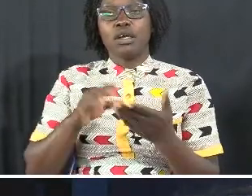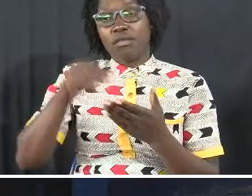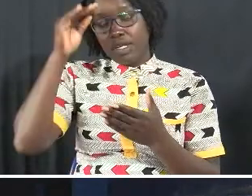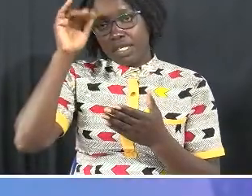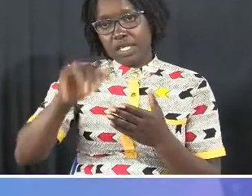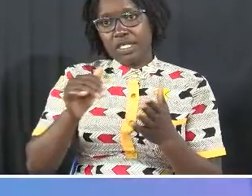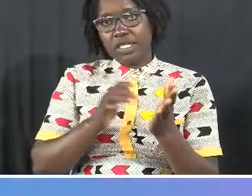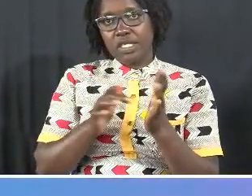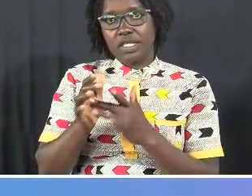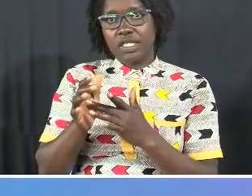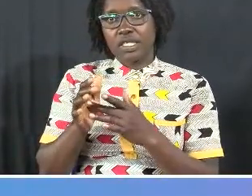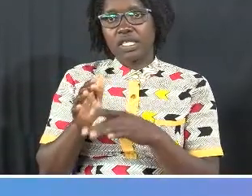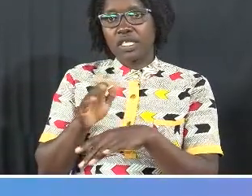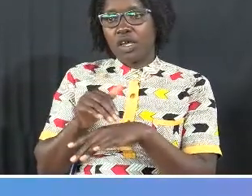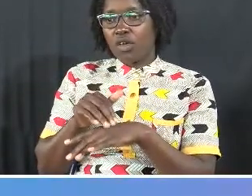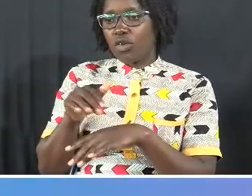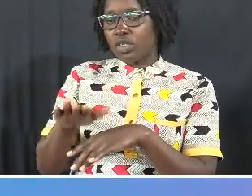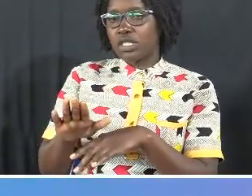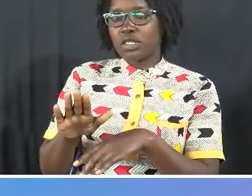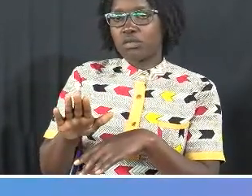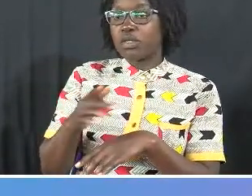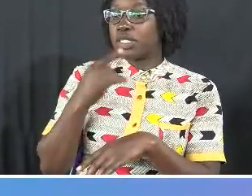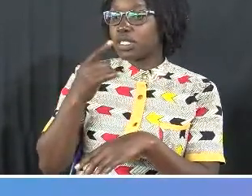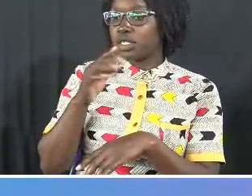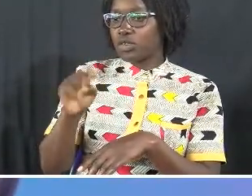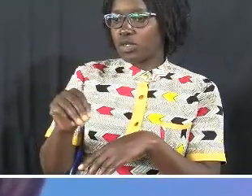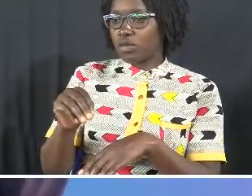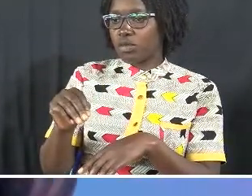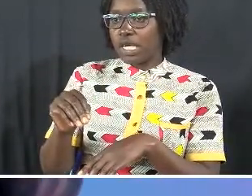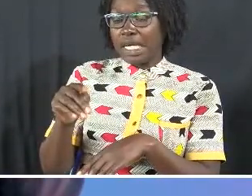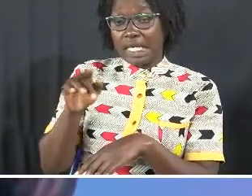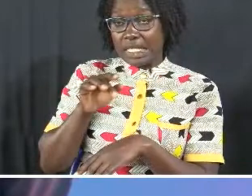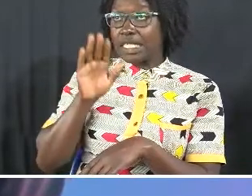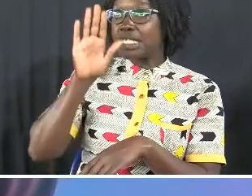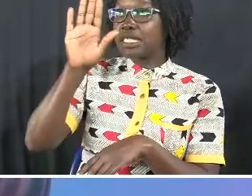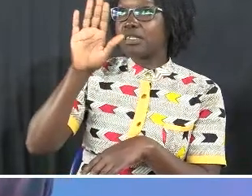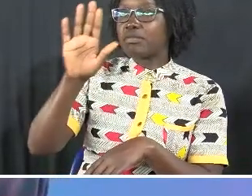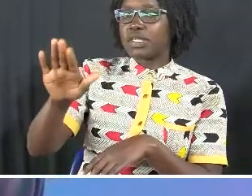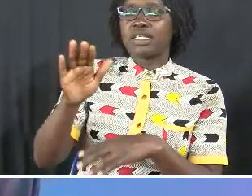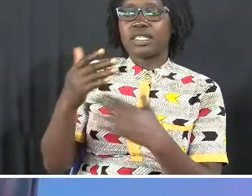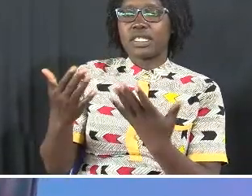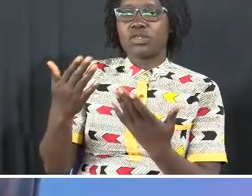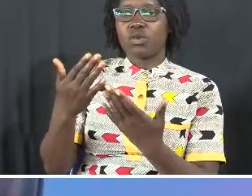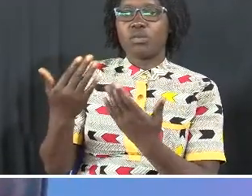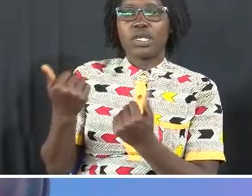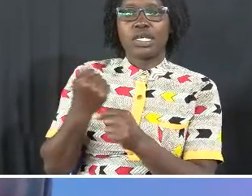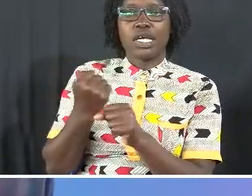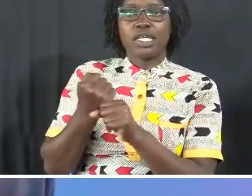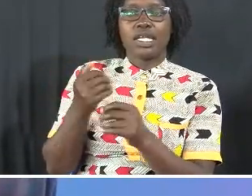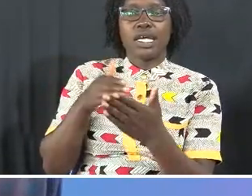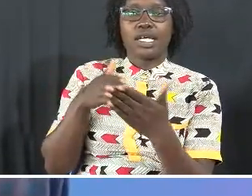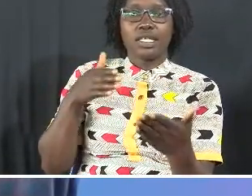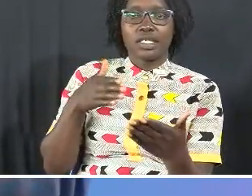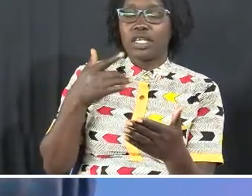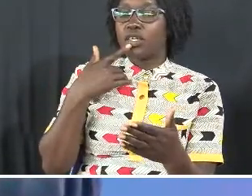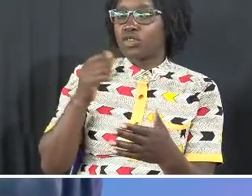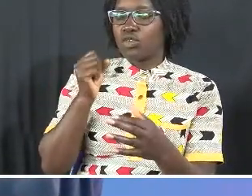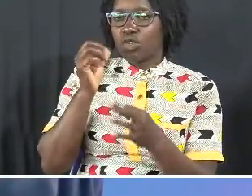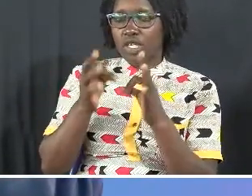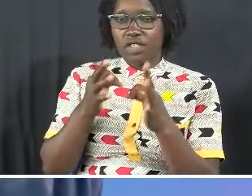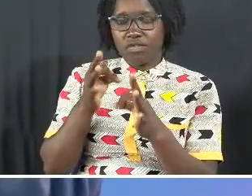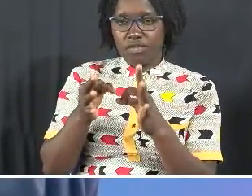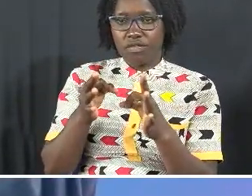Jesus owns it all. He says it is to him that those things were done. So if you are